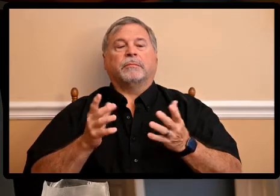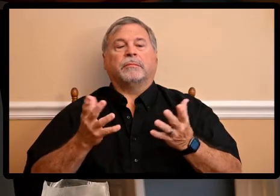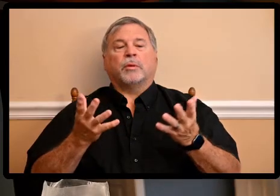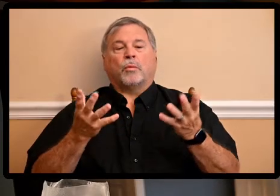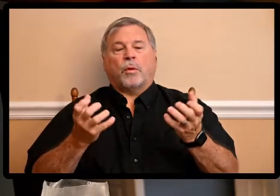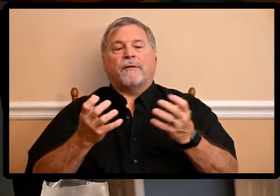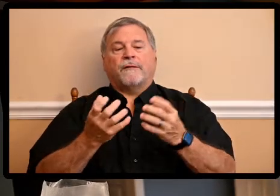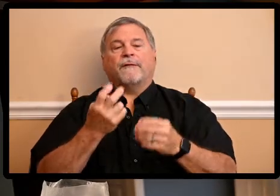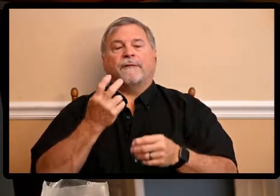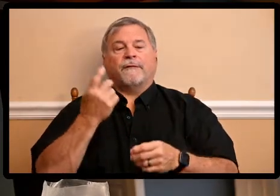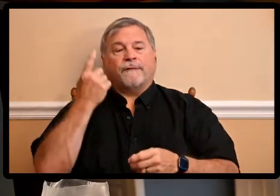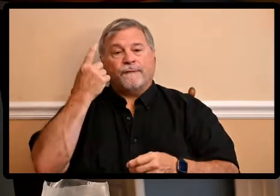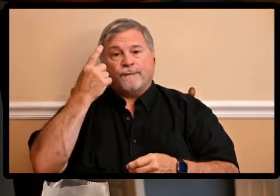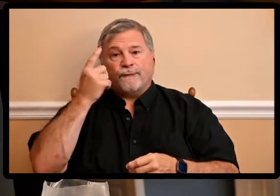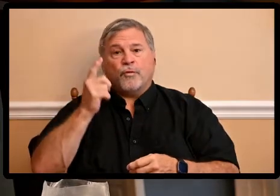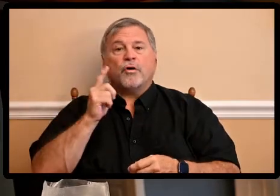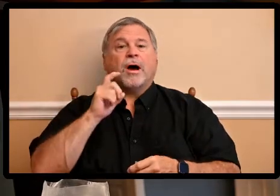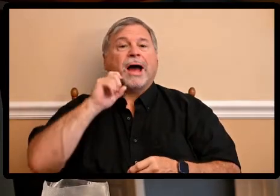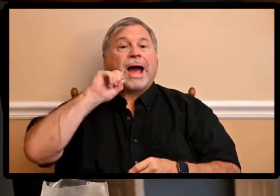apples.